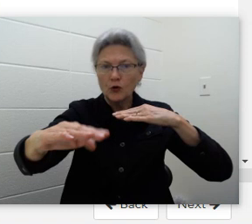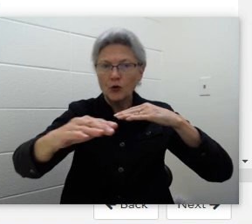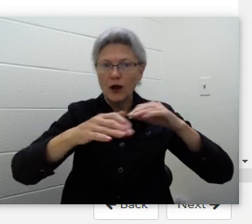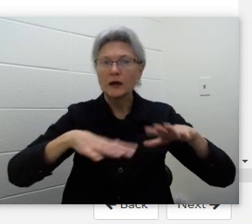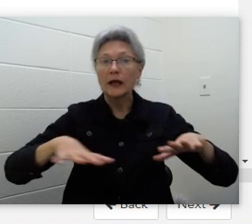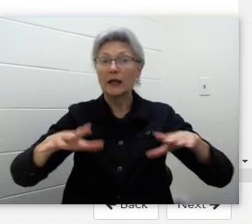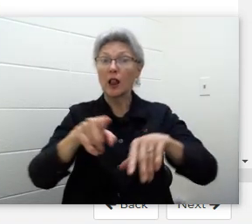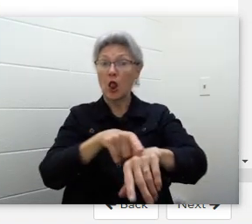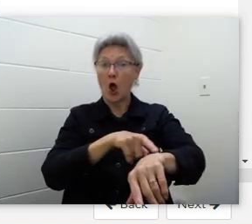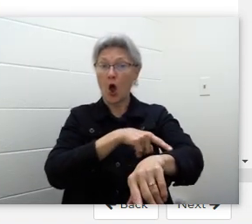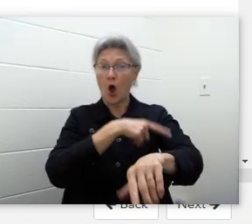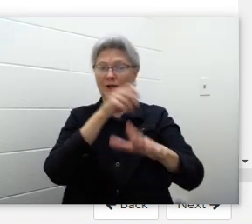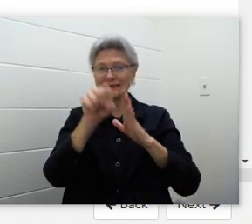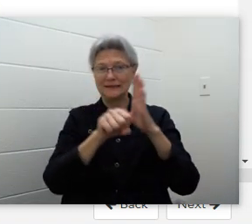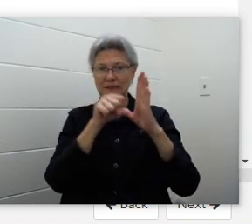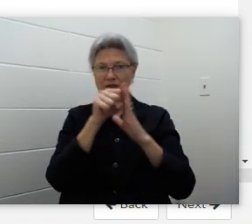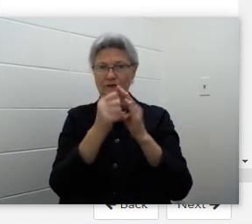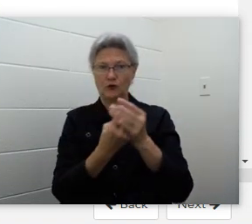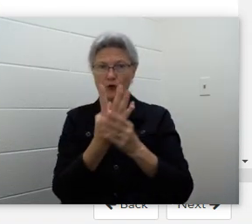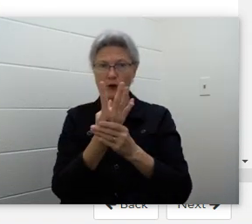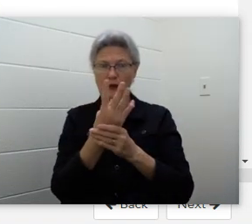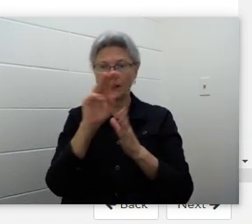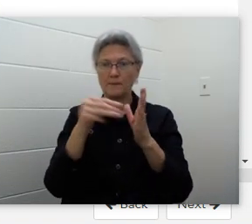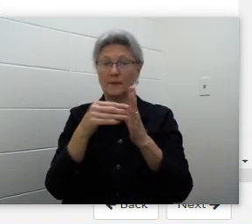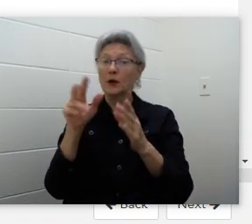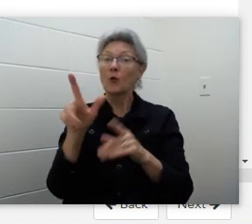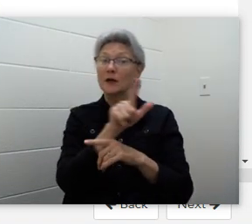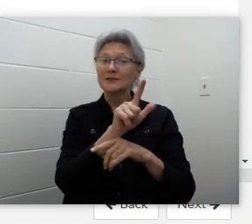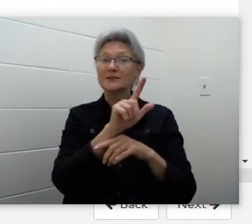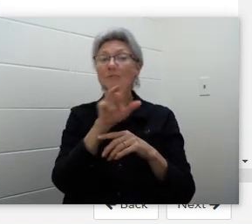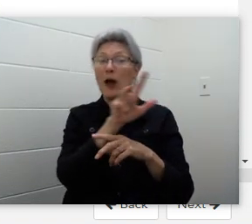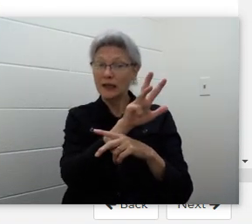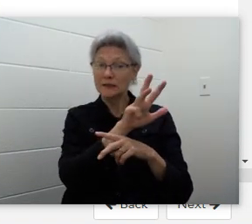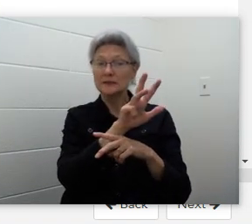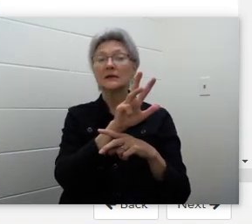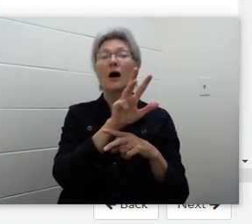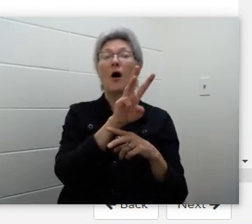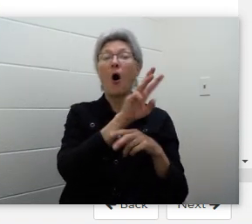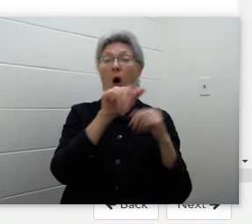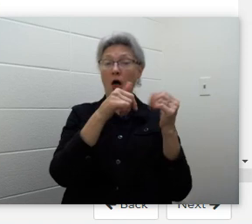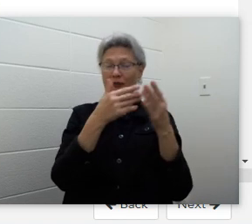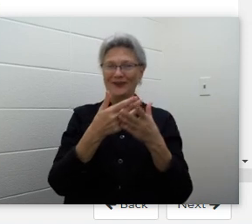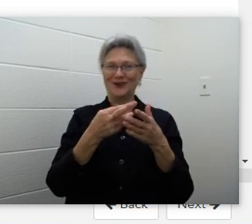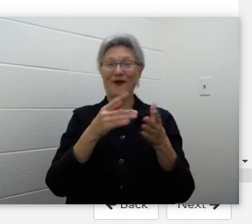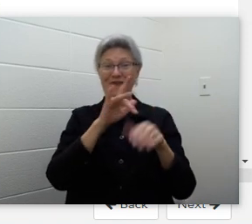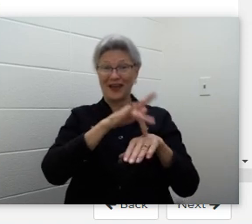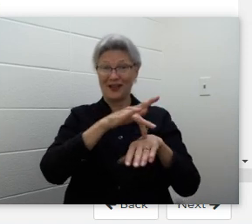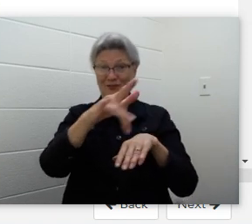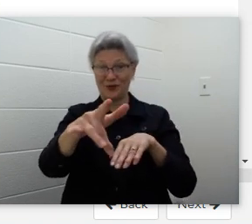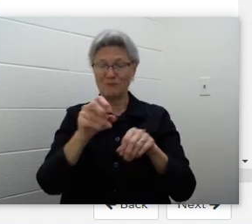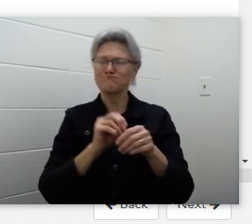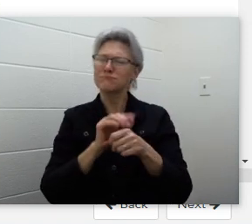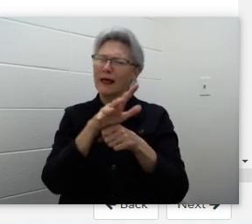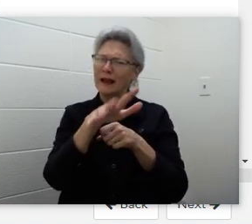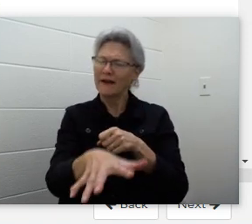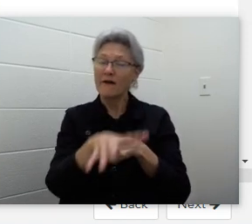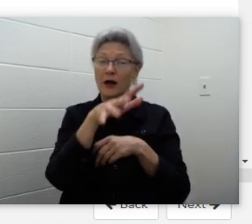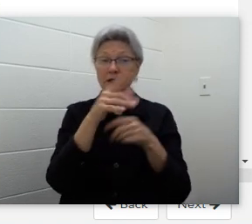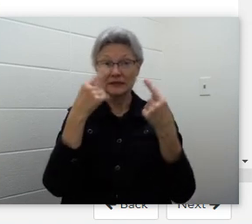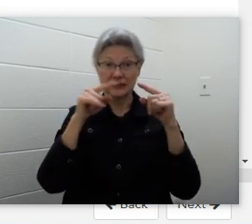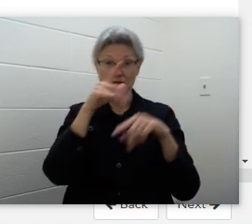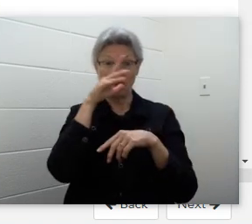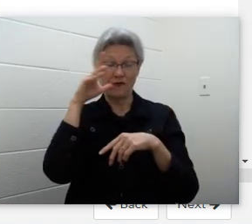season. In the Midwest, all of these resources are plentiful. Farming resources. Successful